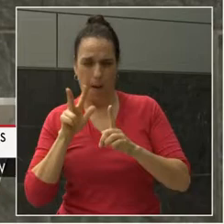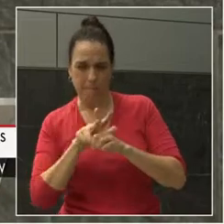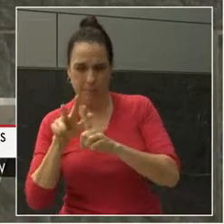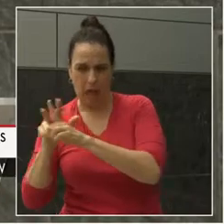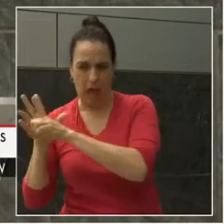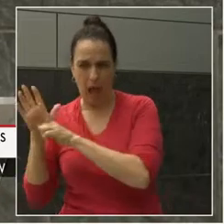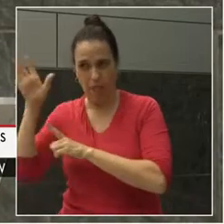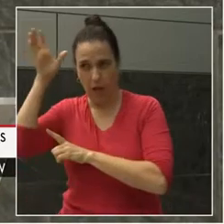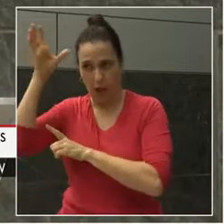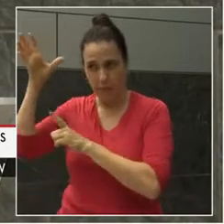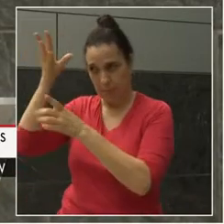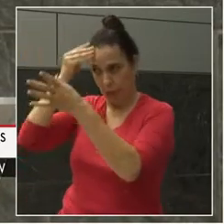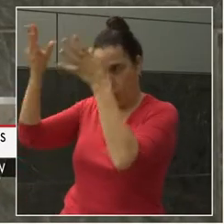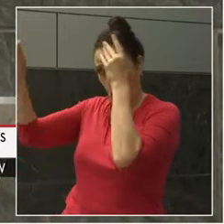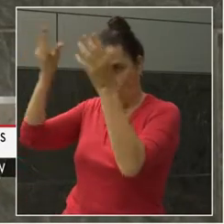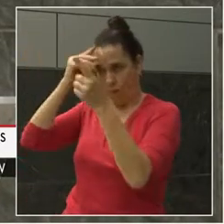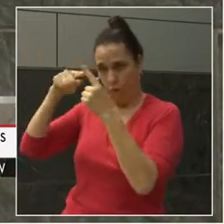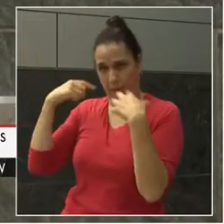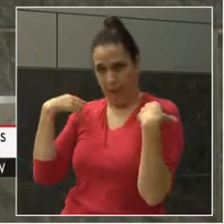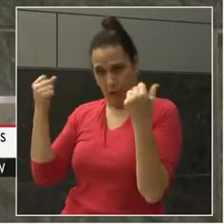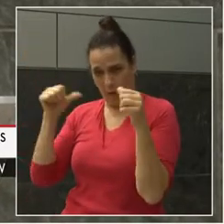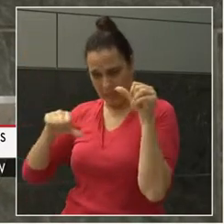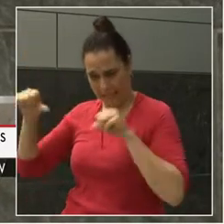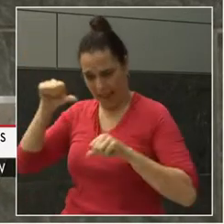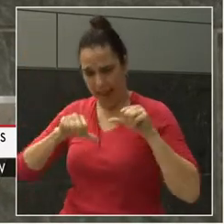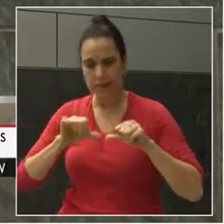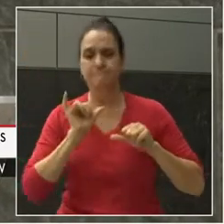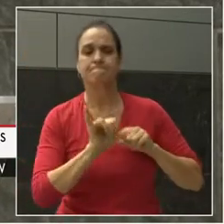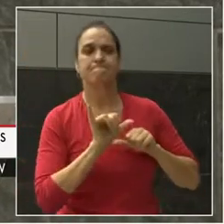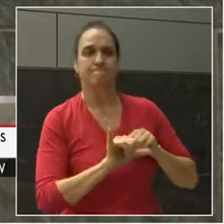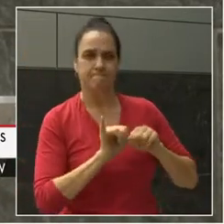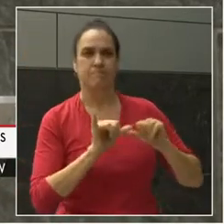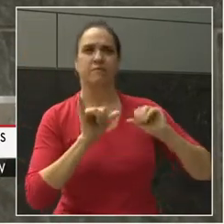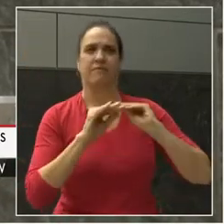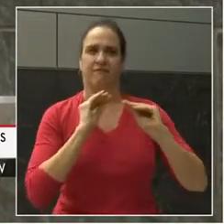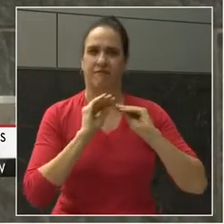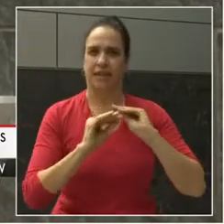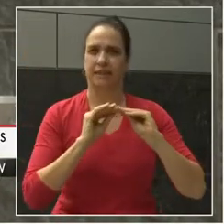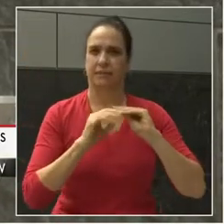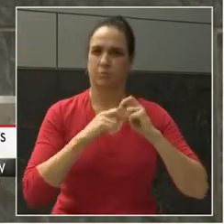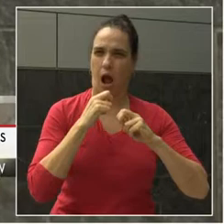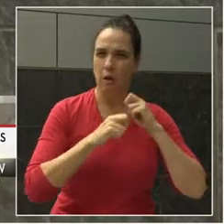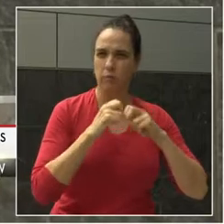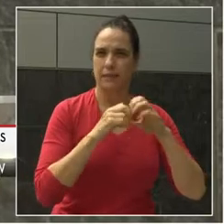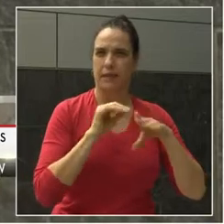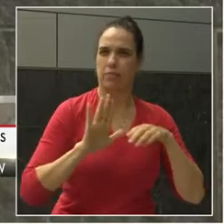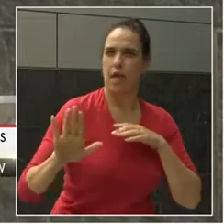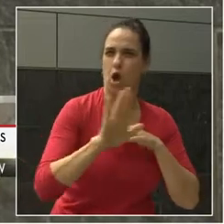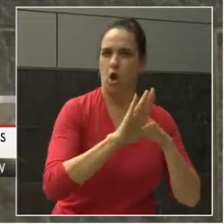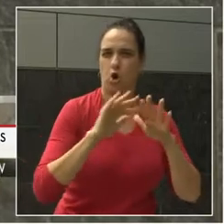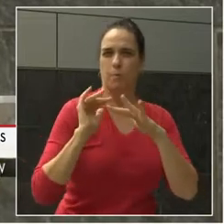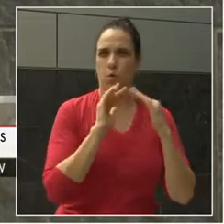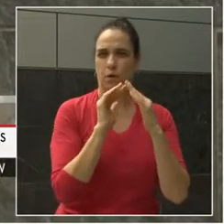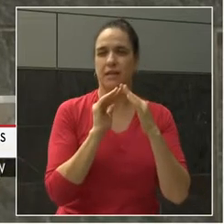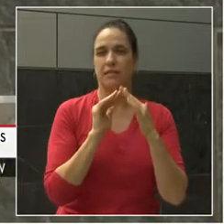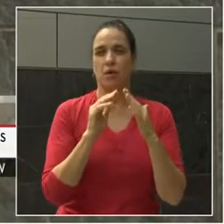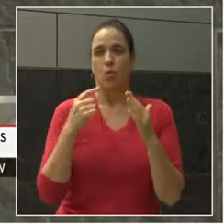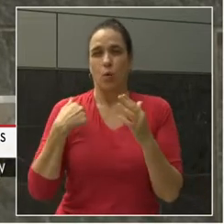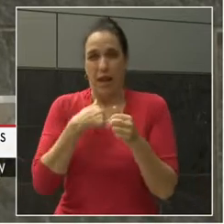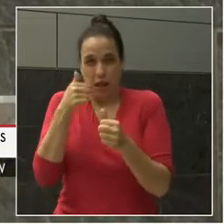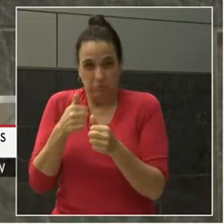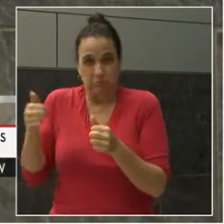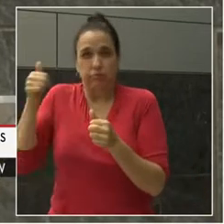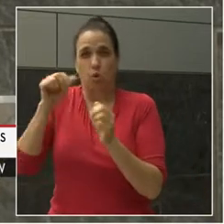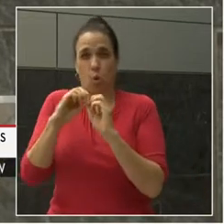sciences courses to real-life situations in their communities. As a host organization, it is important that